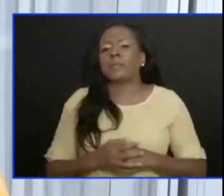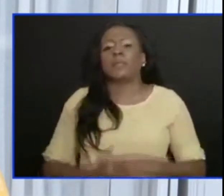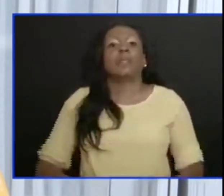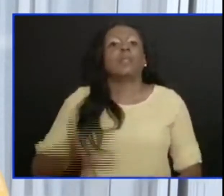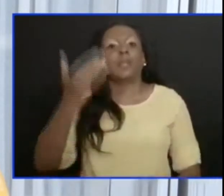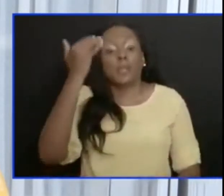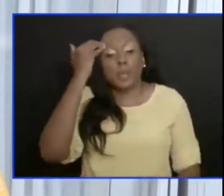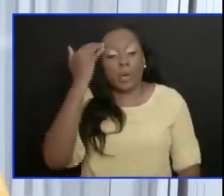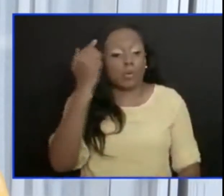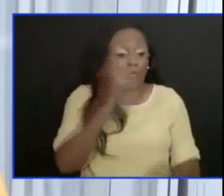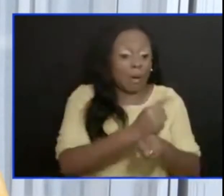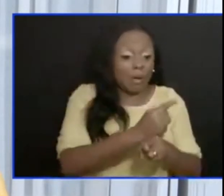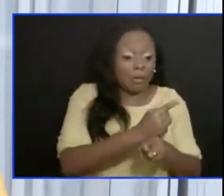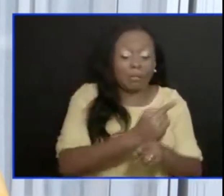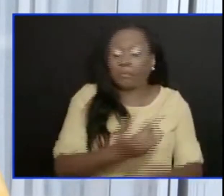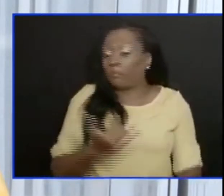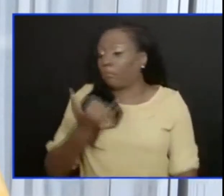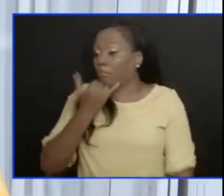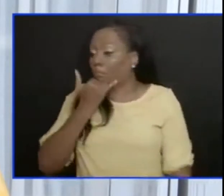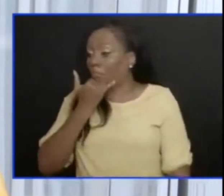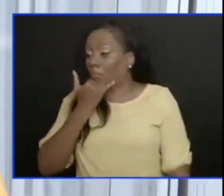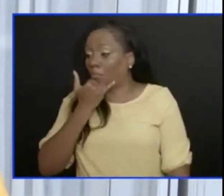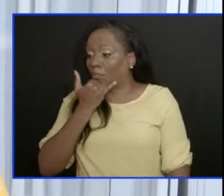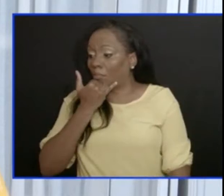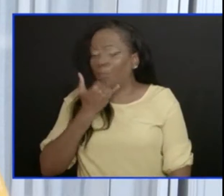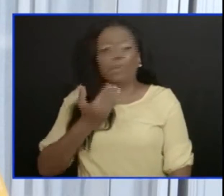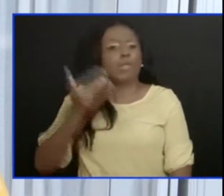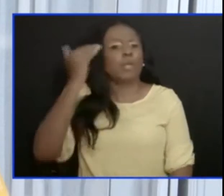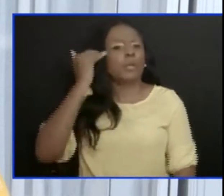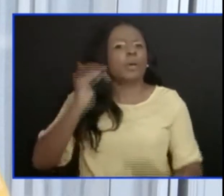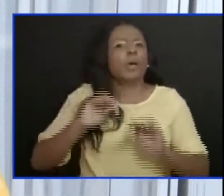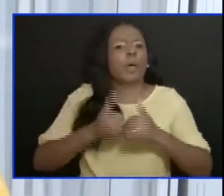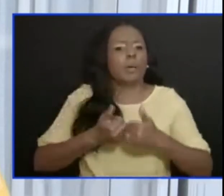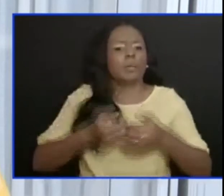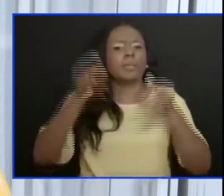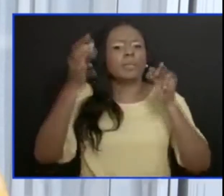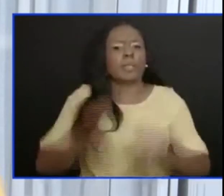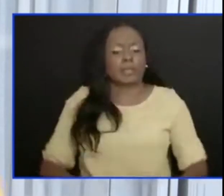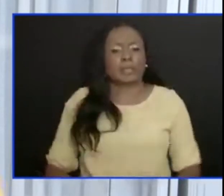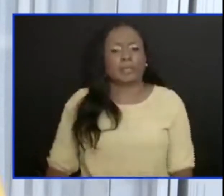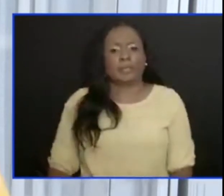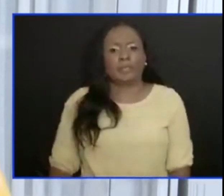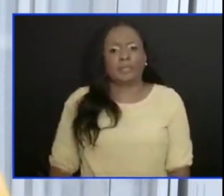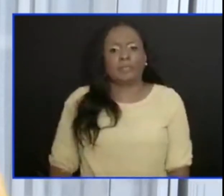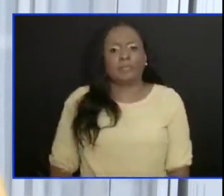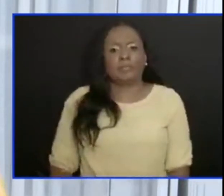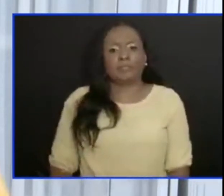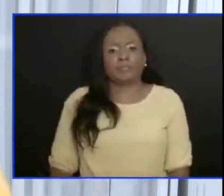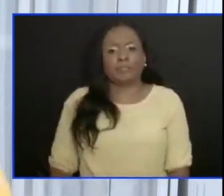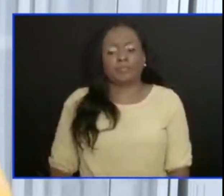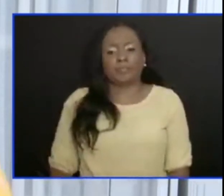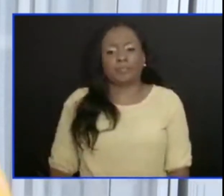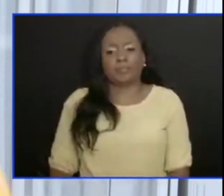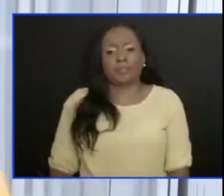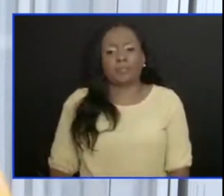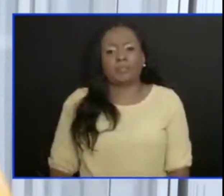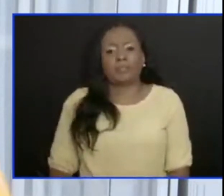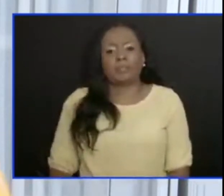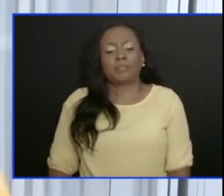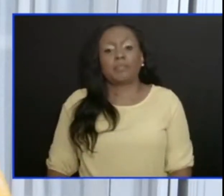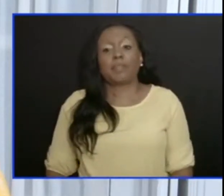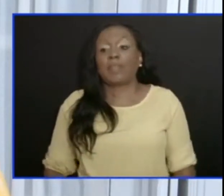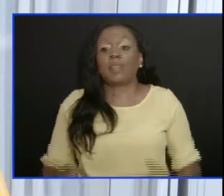right versus wrong. And you follow me and see. For the ordinary citizen living in whether it is